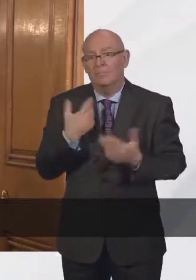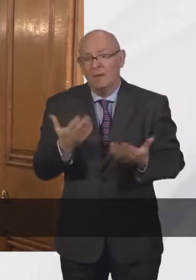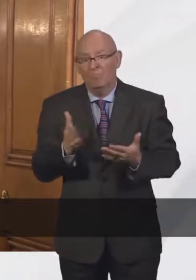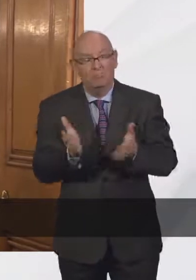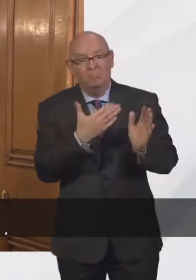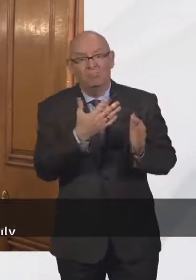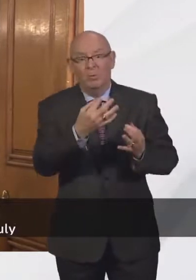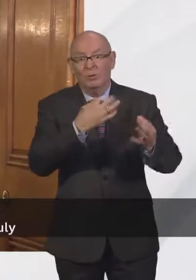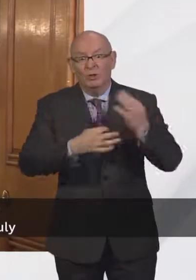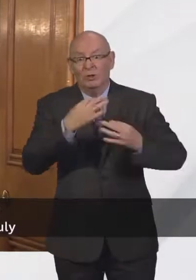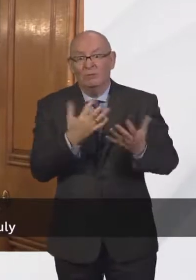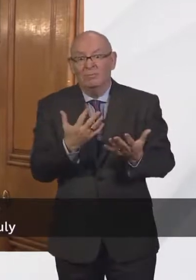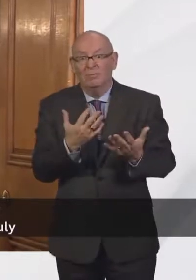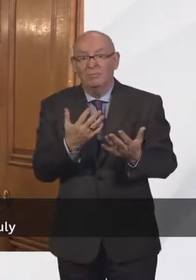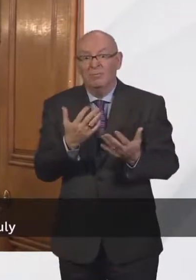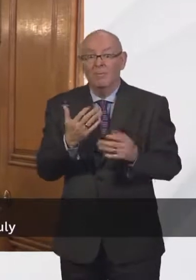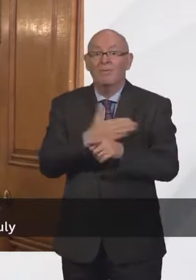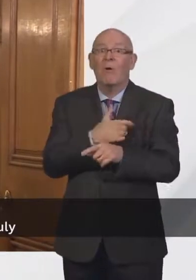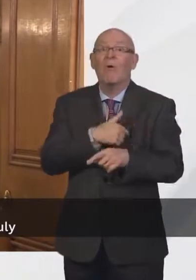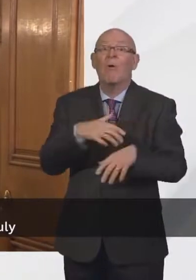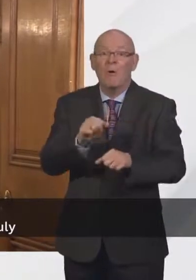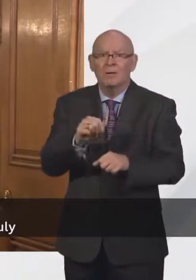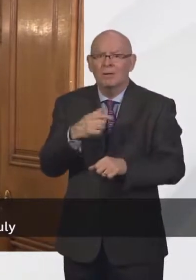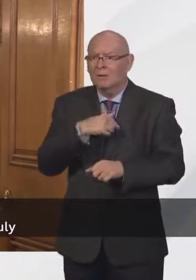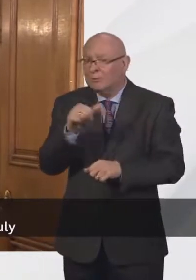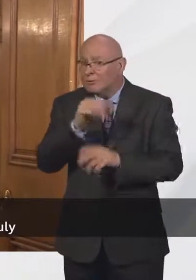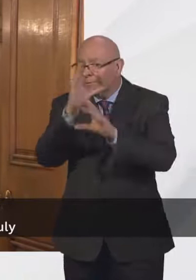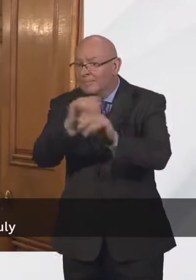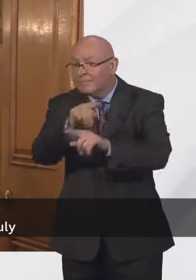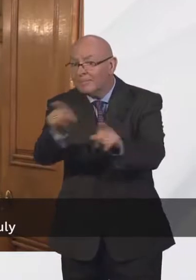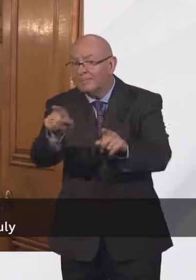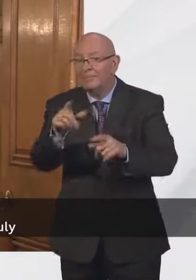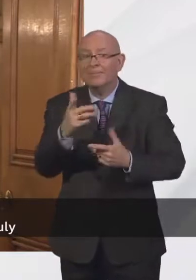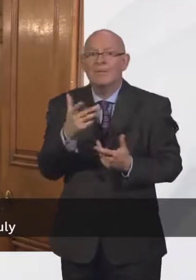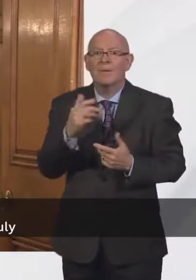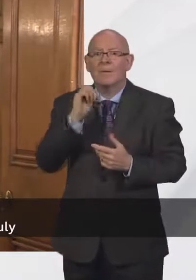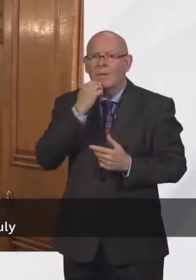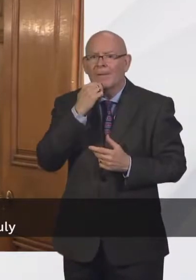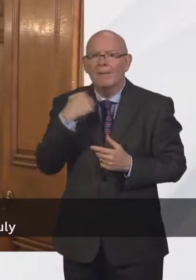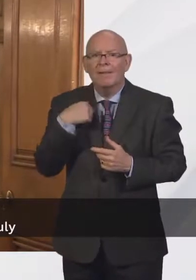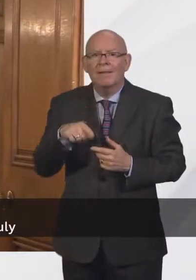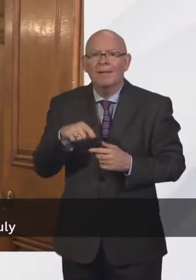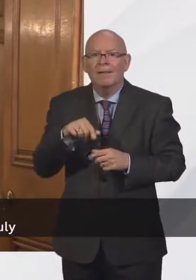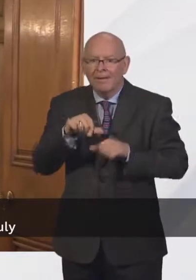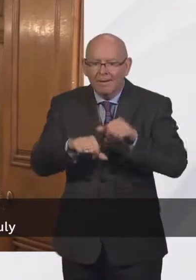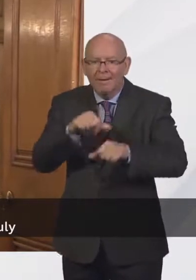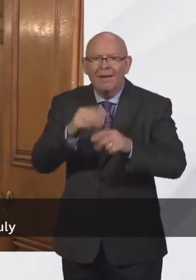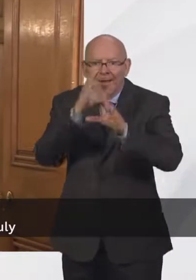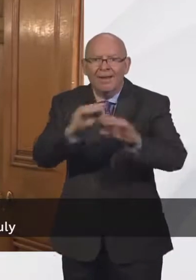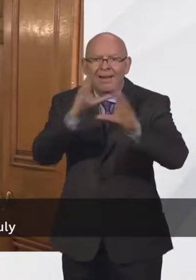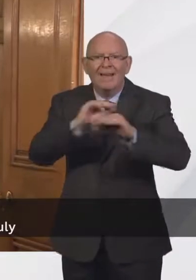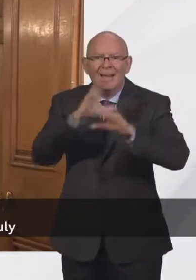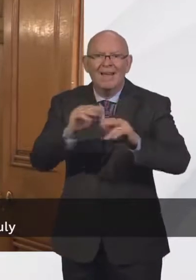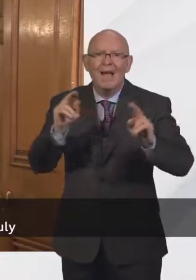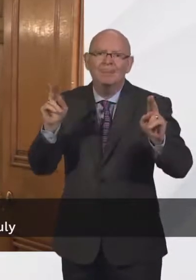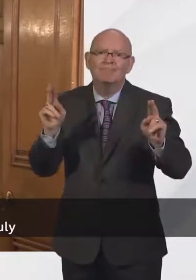become a great point of focus. And I want to, that's basically because we're continuing to make great progress